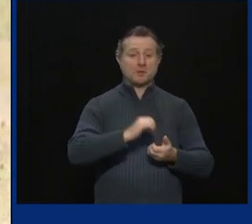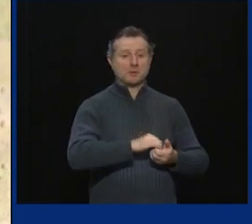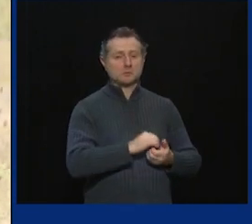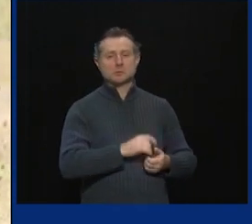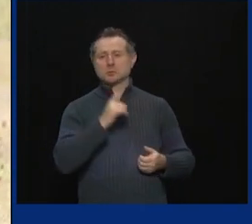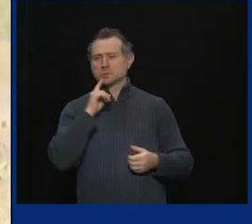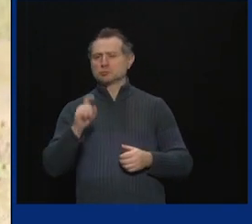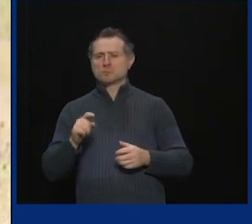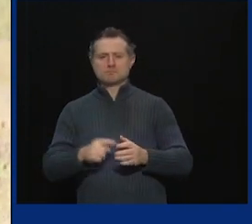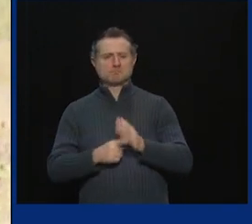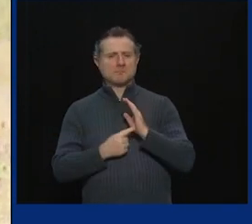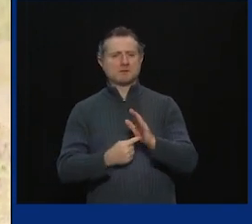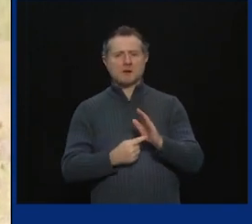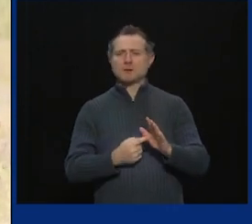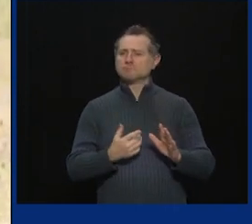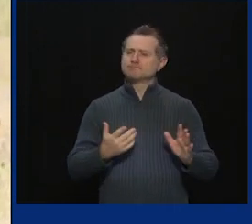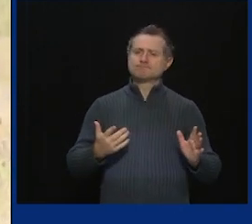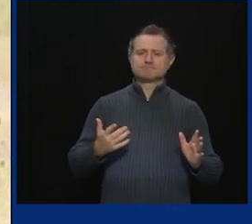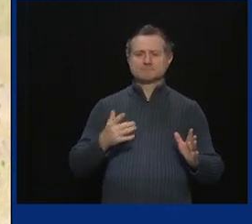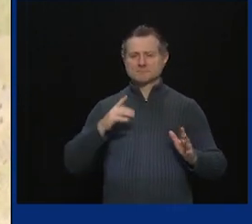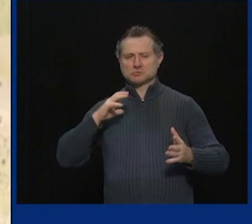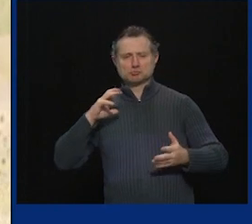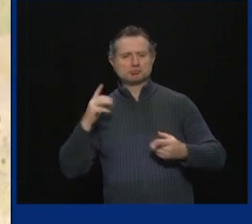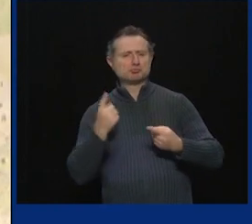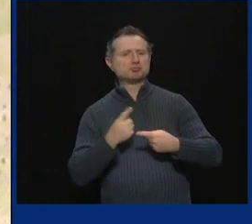for achieving our shared goals.